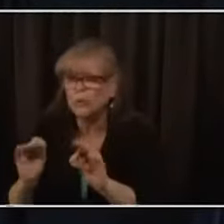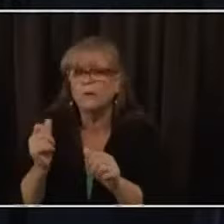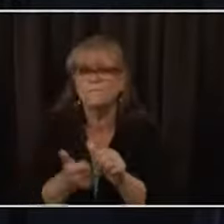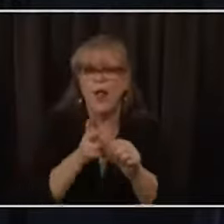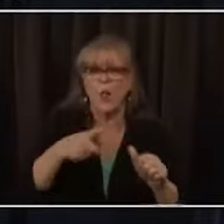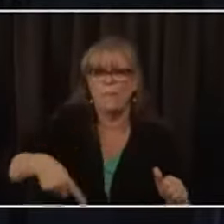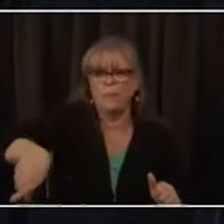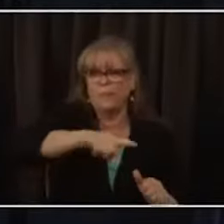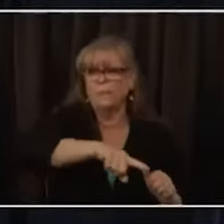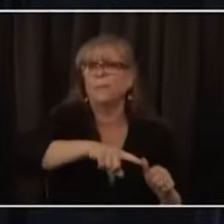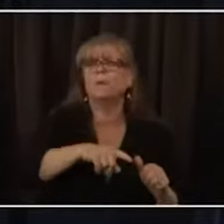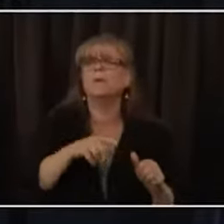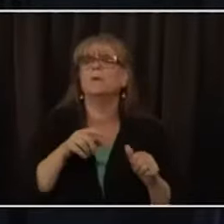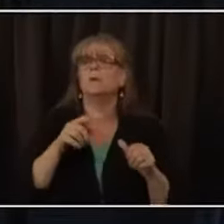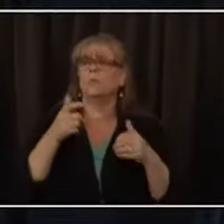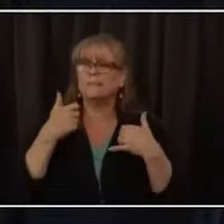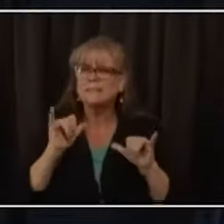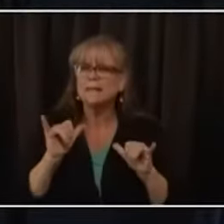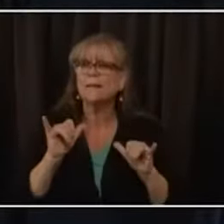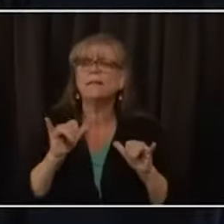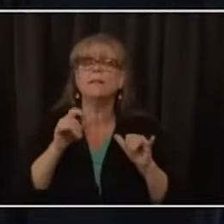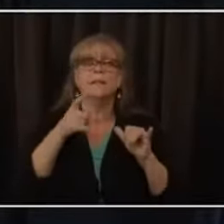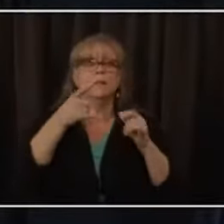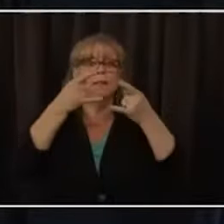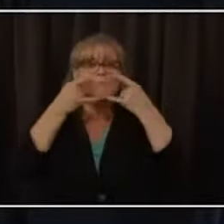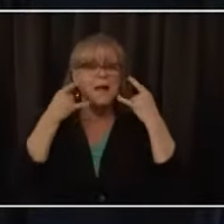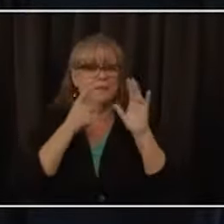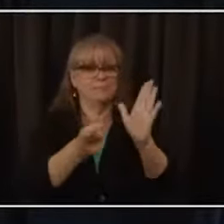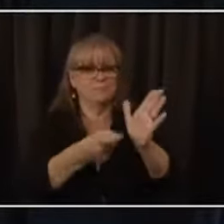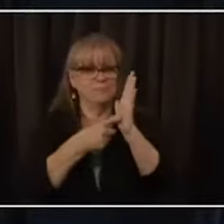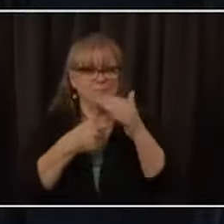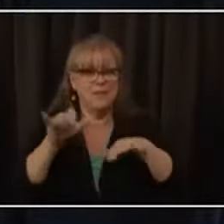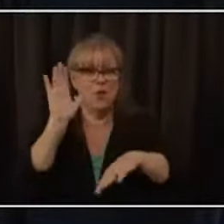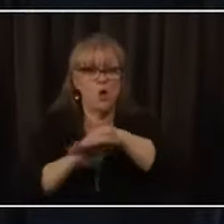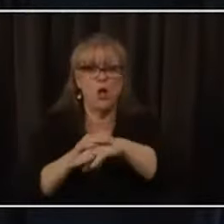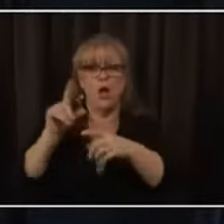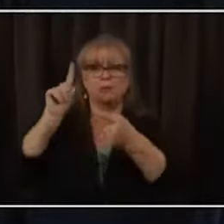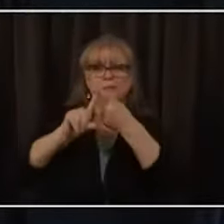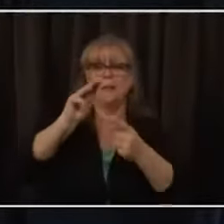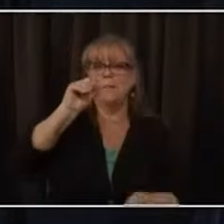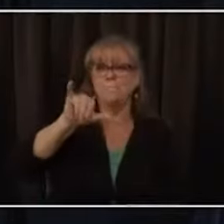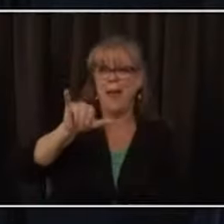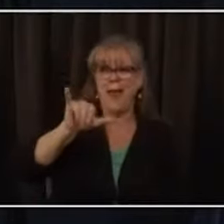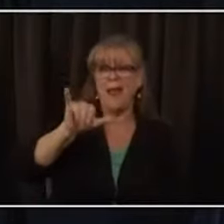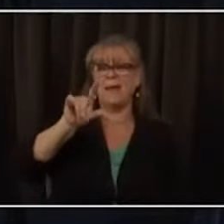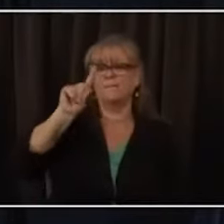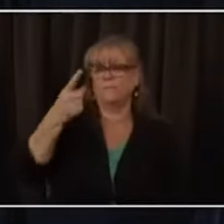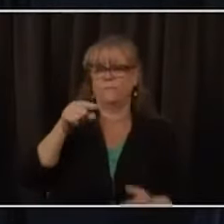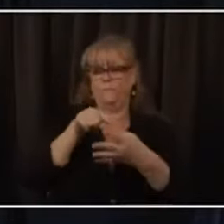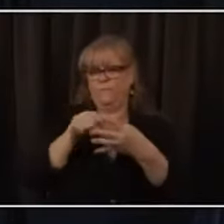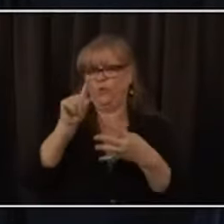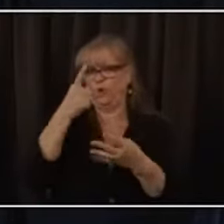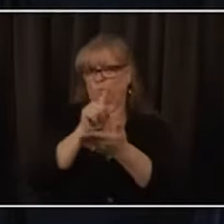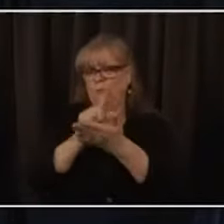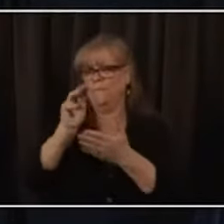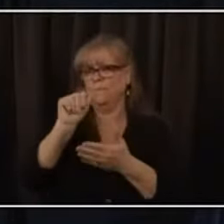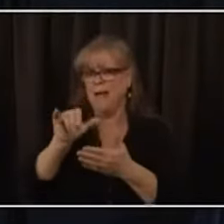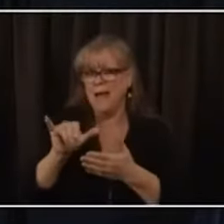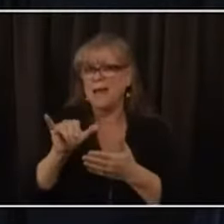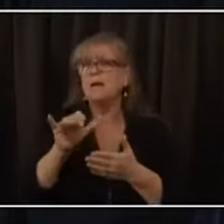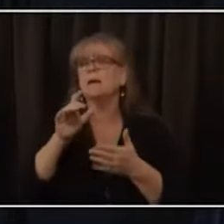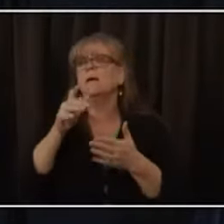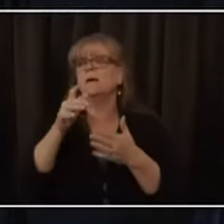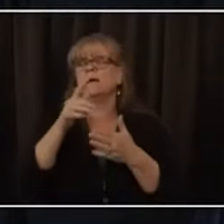mask mandate that goes into early May, and we've already said we will likely continue schools and other